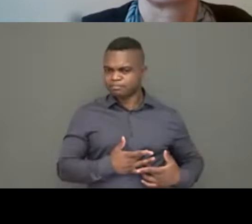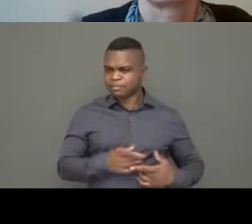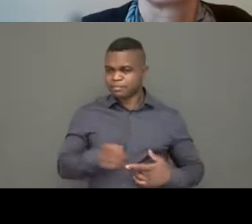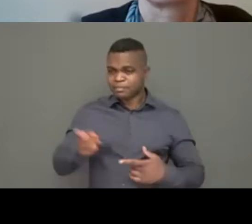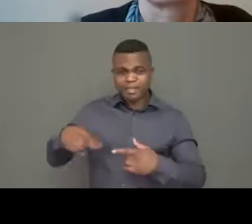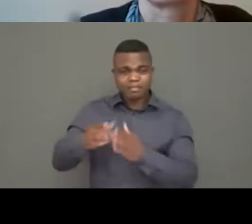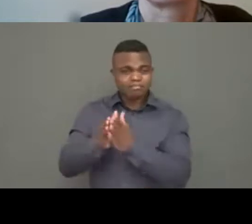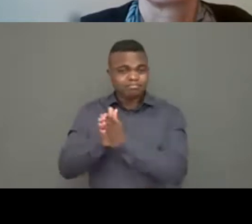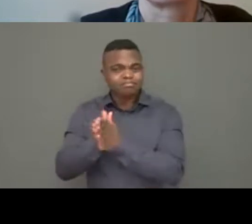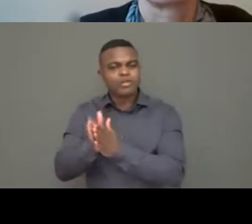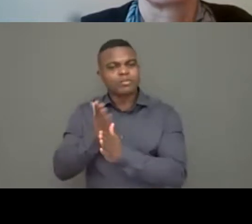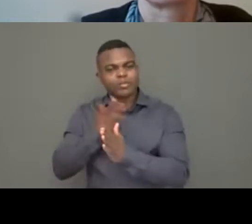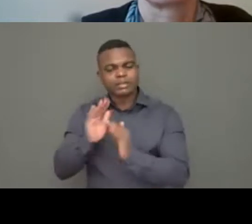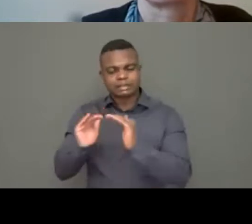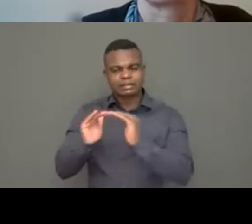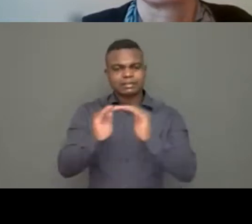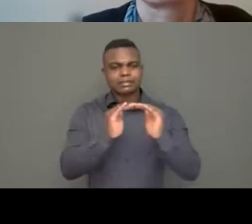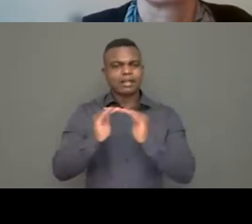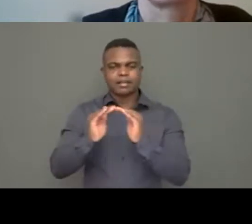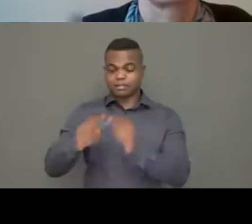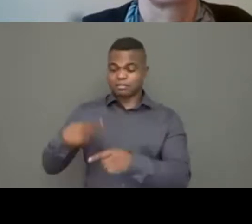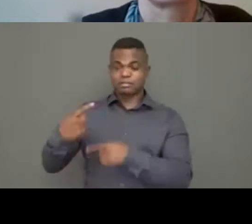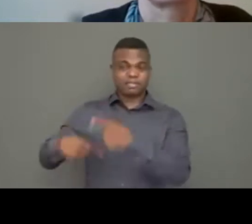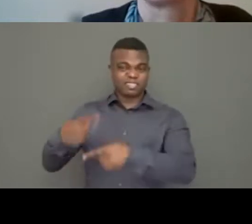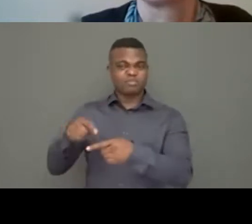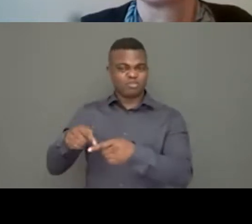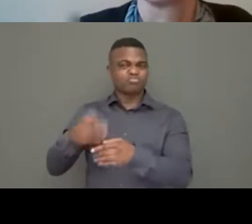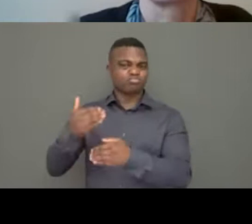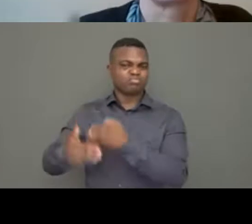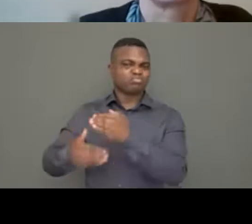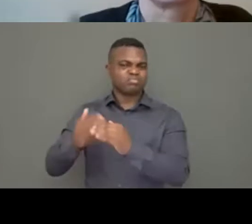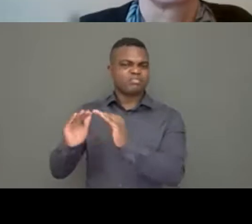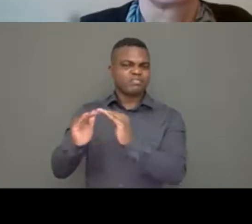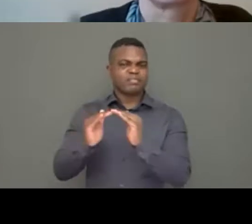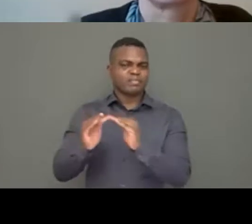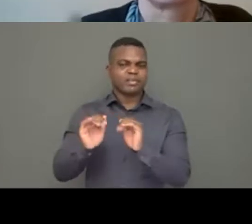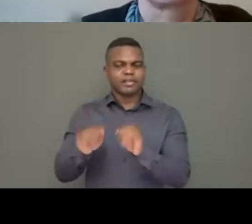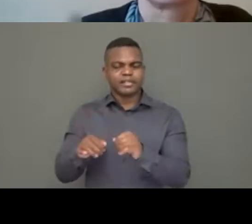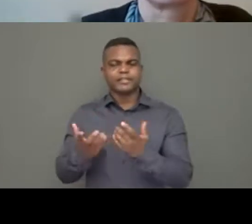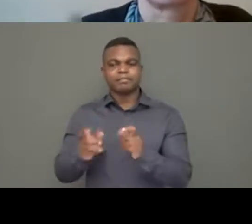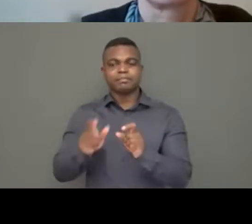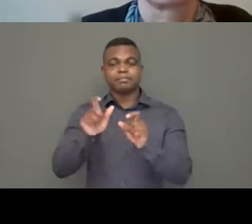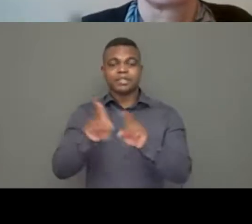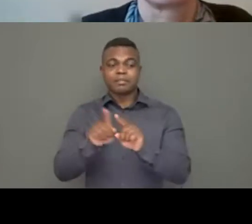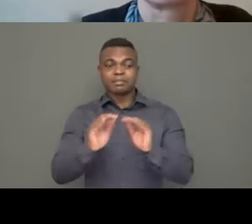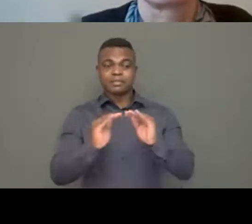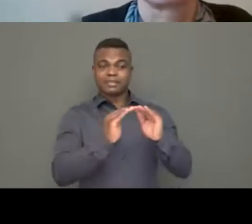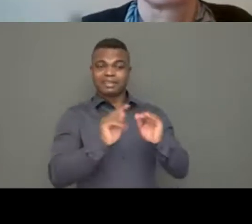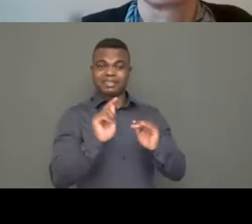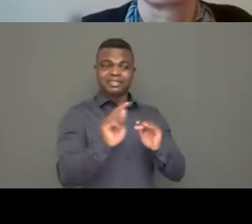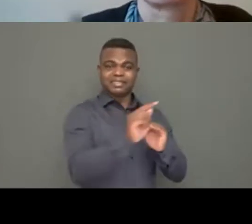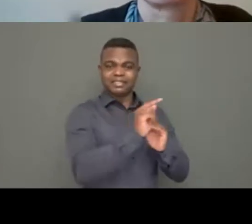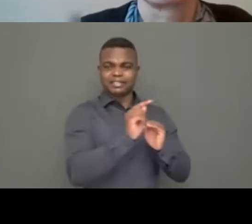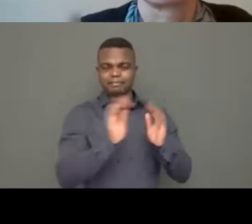with standards or making those standards more strict, we cannot secure equal opportunities for all